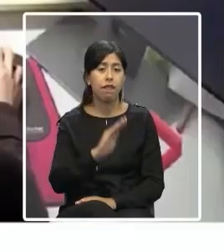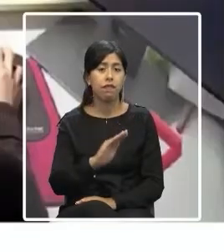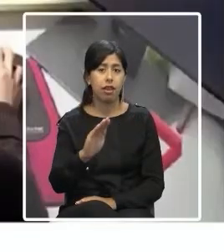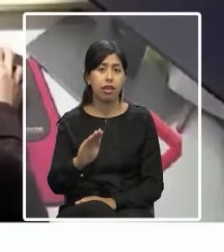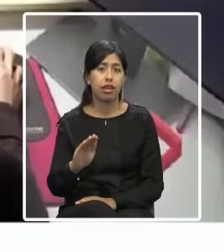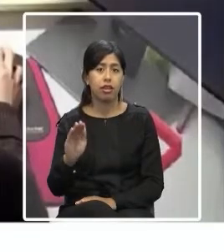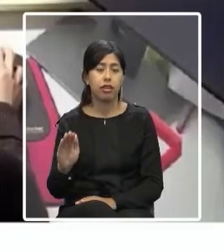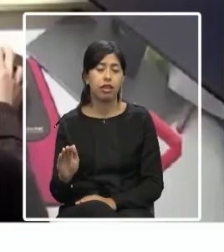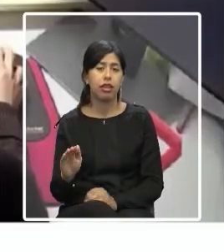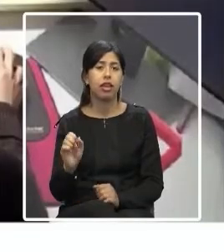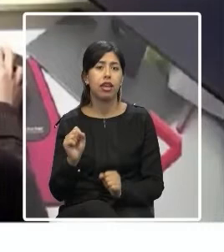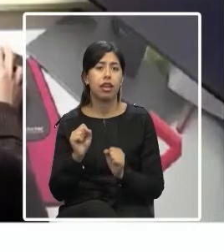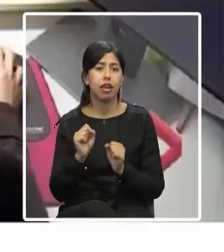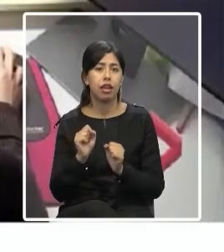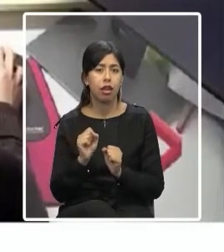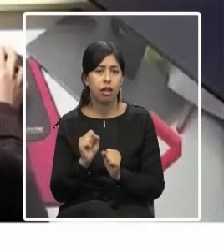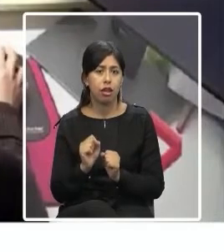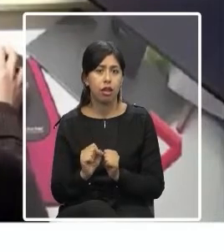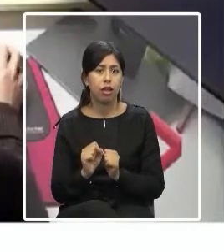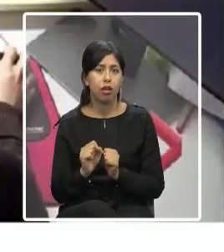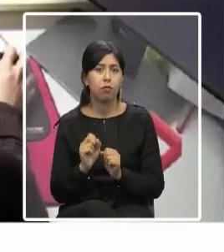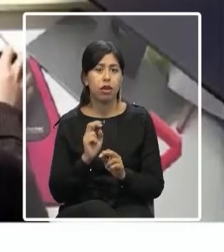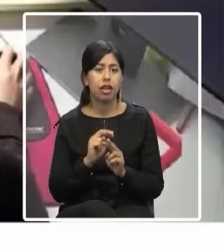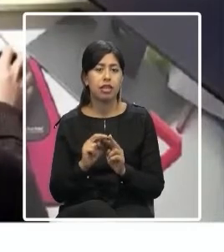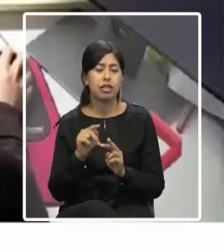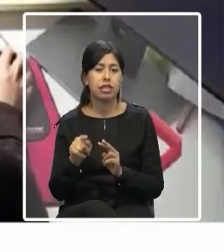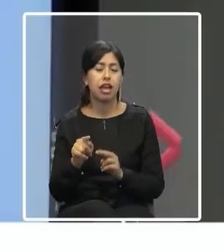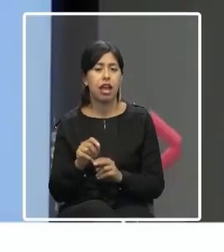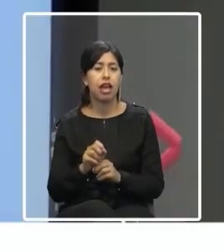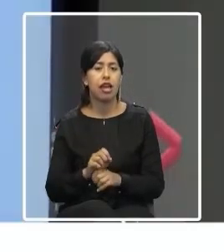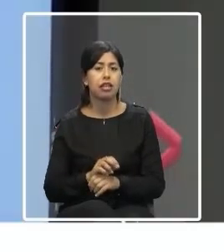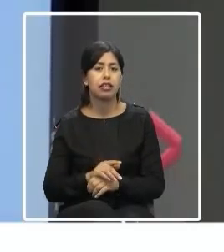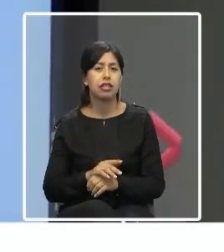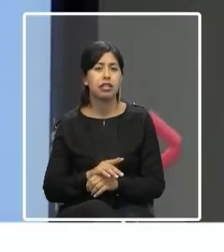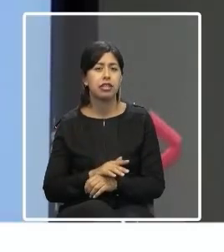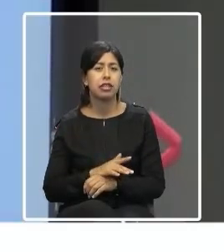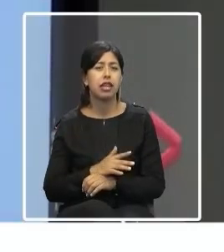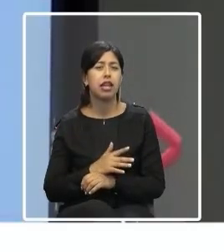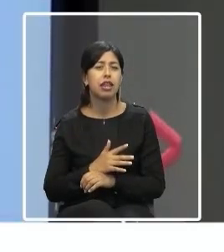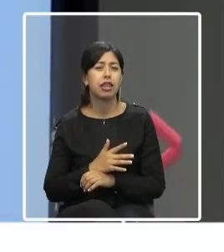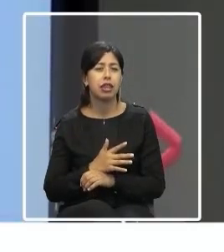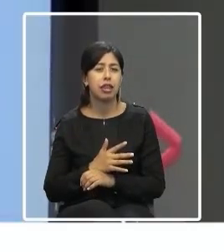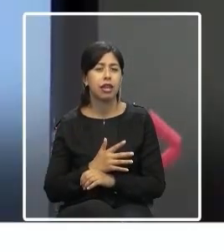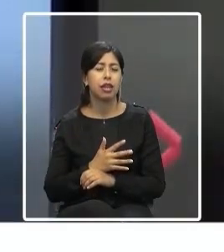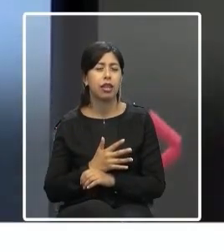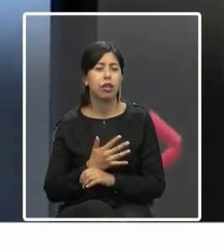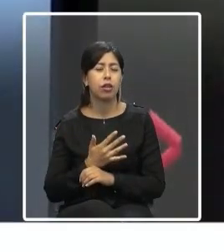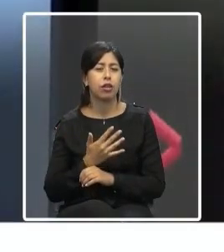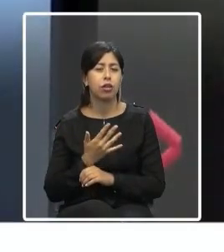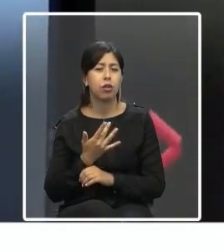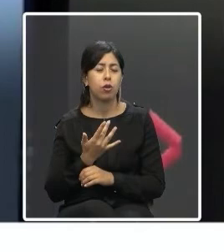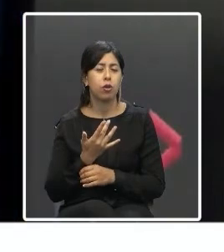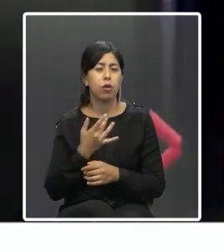digital twins that replicate the speech and language patterns of diseased individuals.